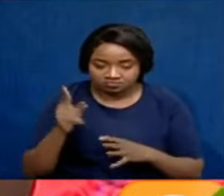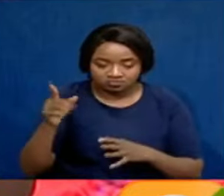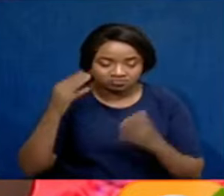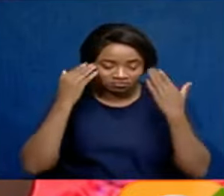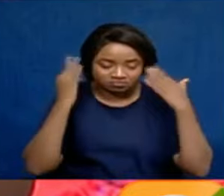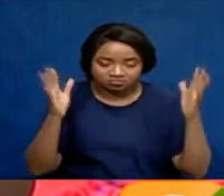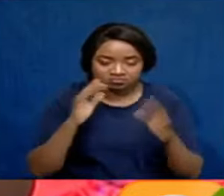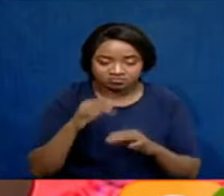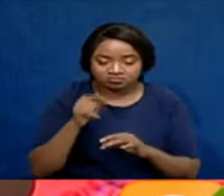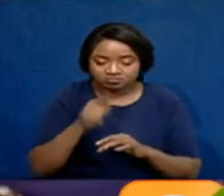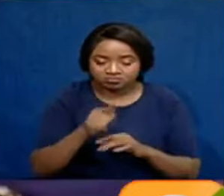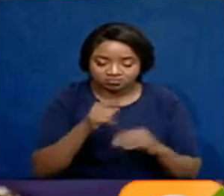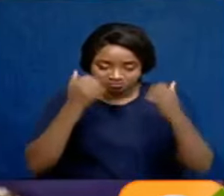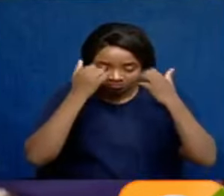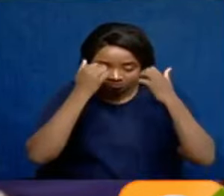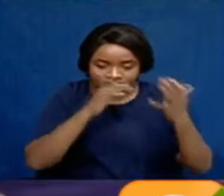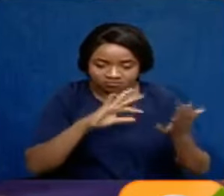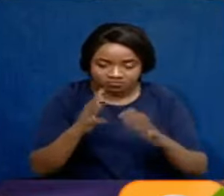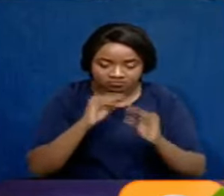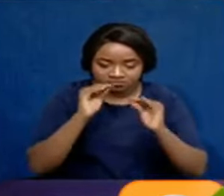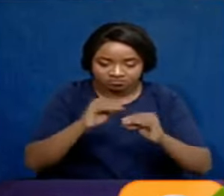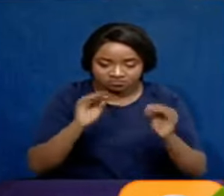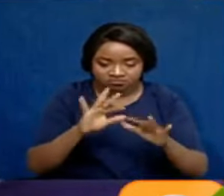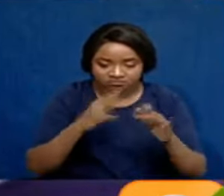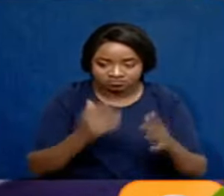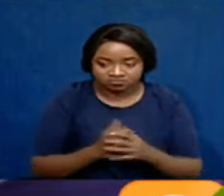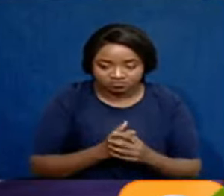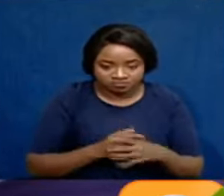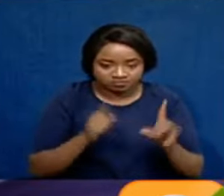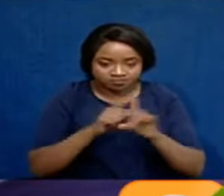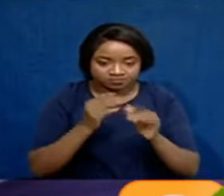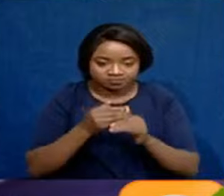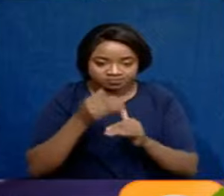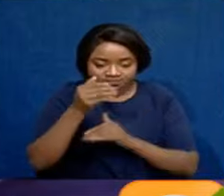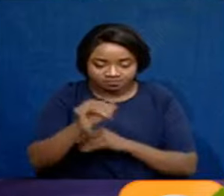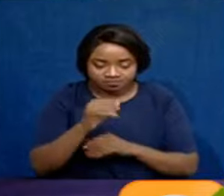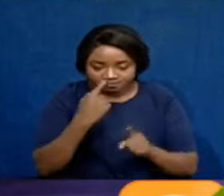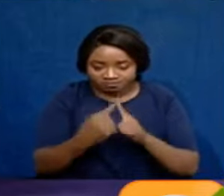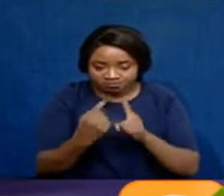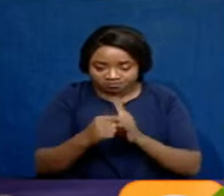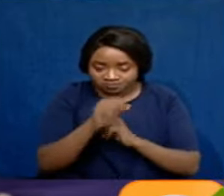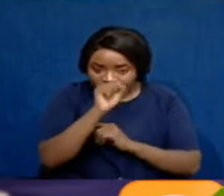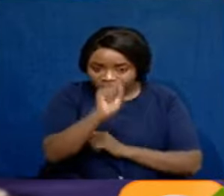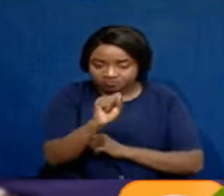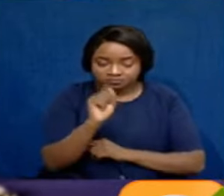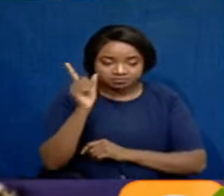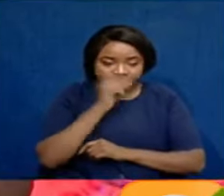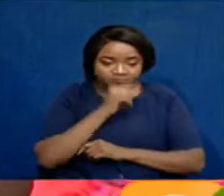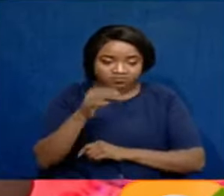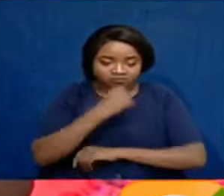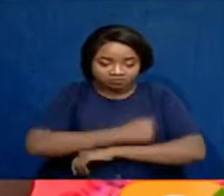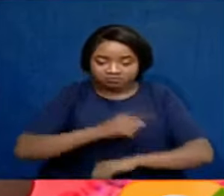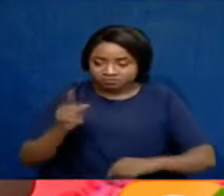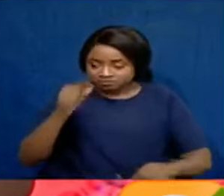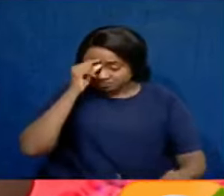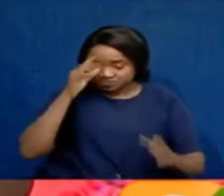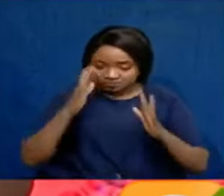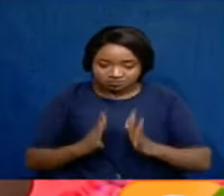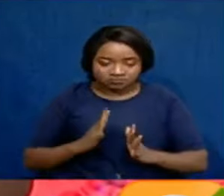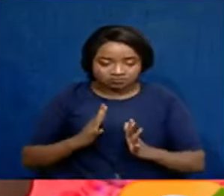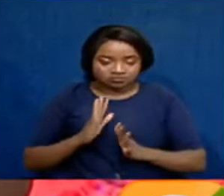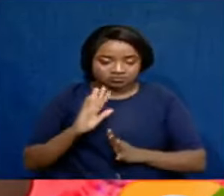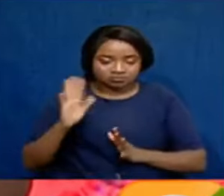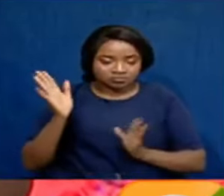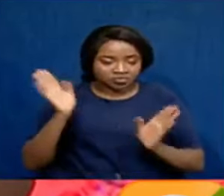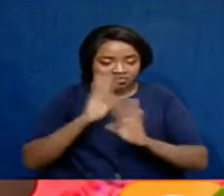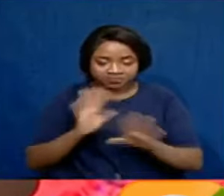is going to take 5 years in school. Mm-hmm. And by the time 5 years are in school, 5 years are gone, the governor will be on his